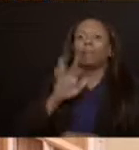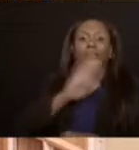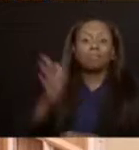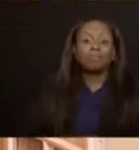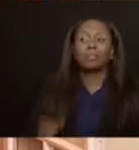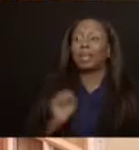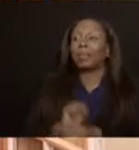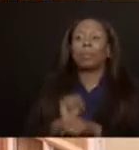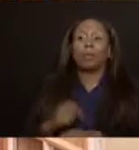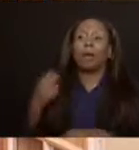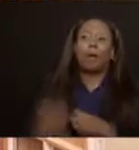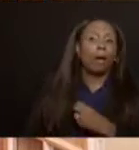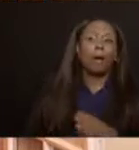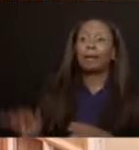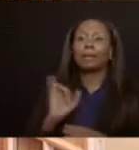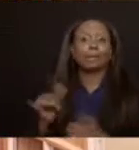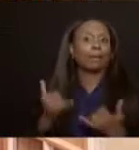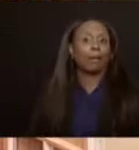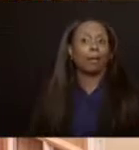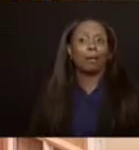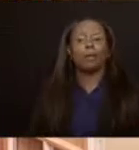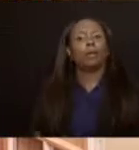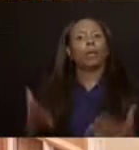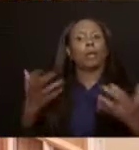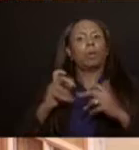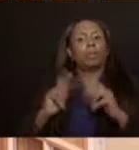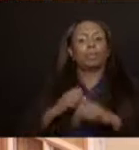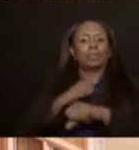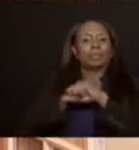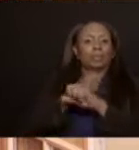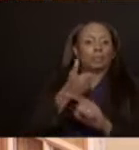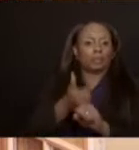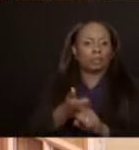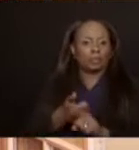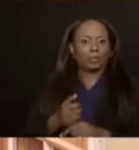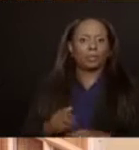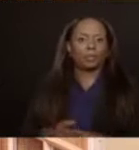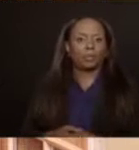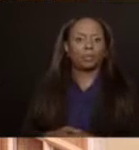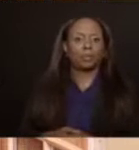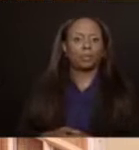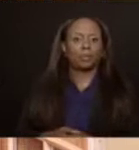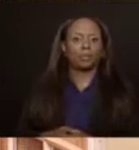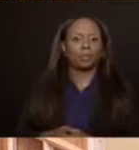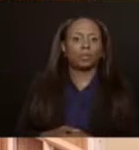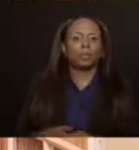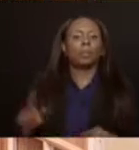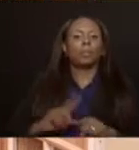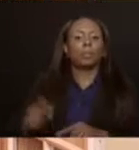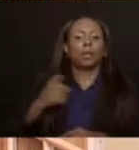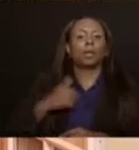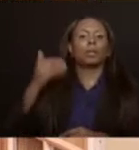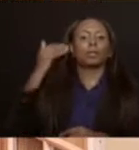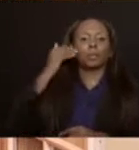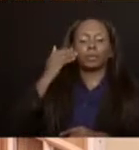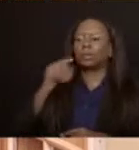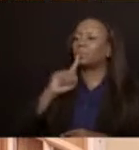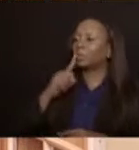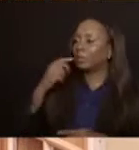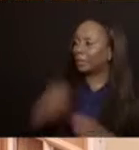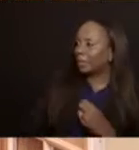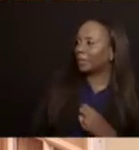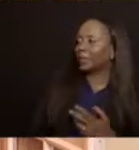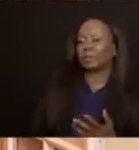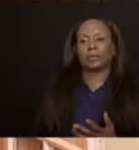to protect themselves with this vaccination. But that does not mean that we mandate. And we recognize that that is difficult in